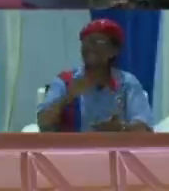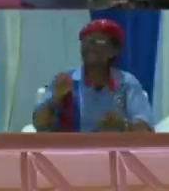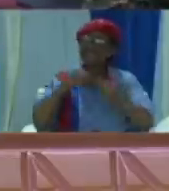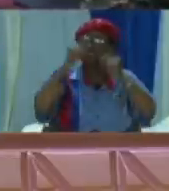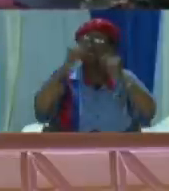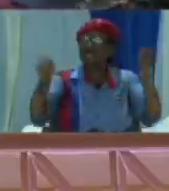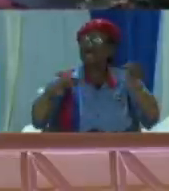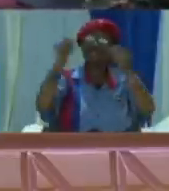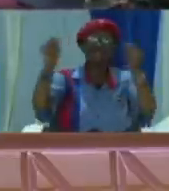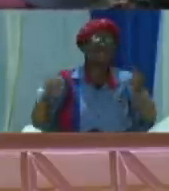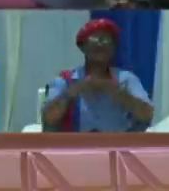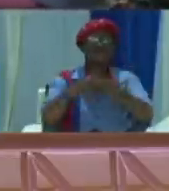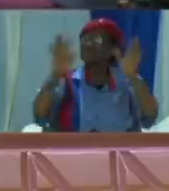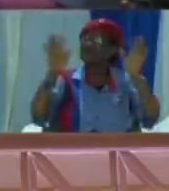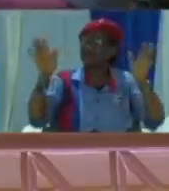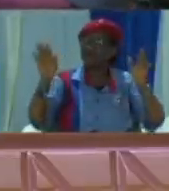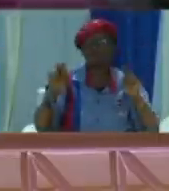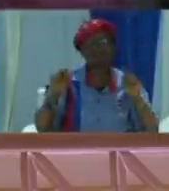then